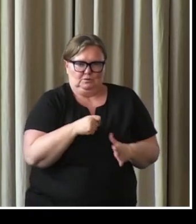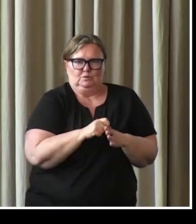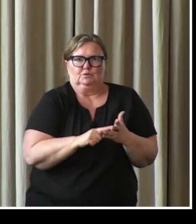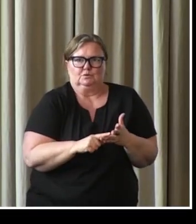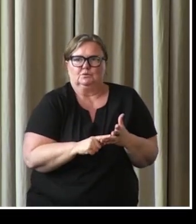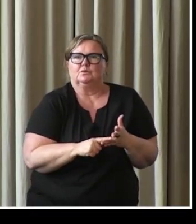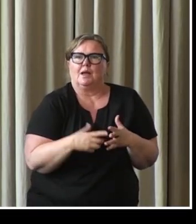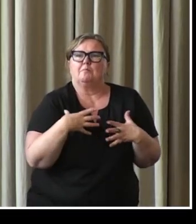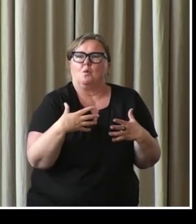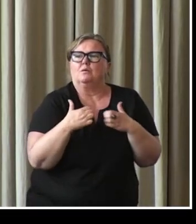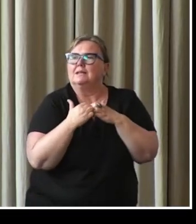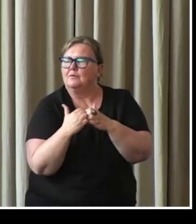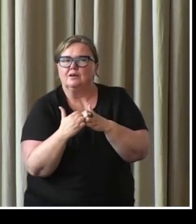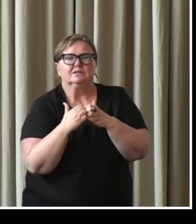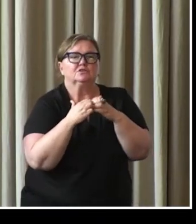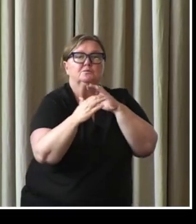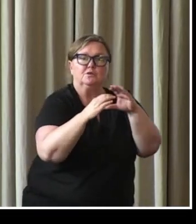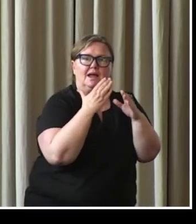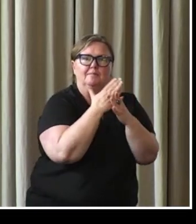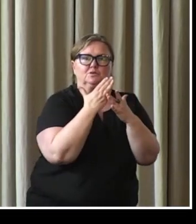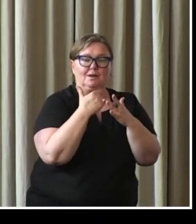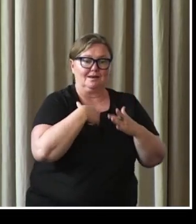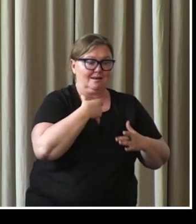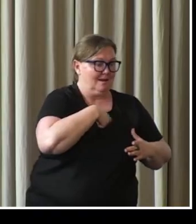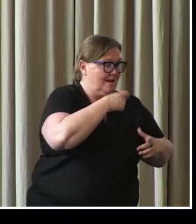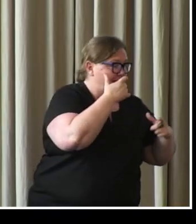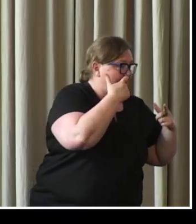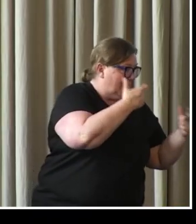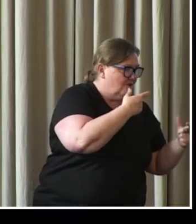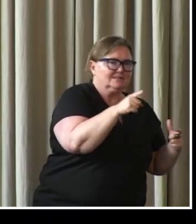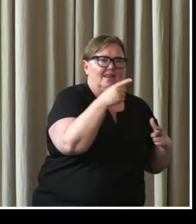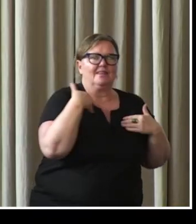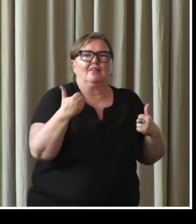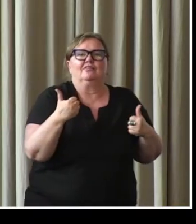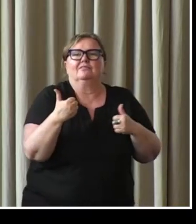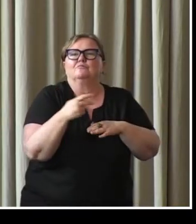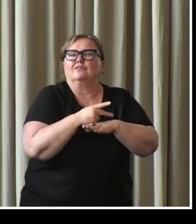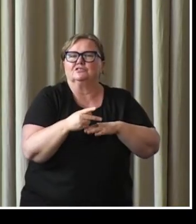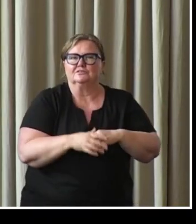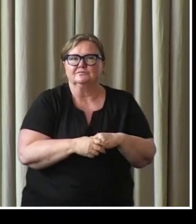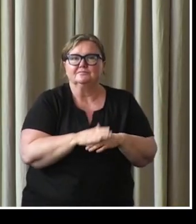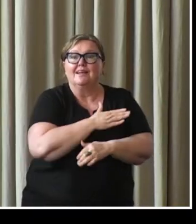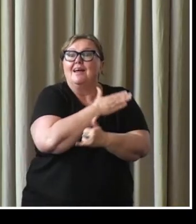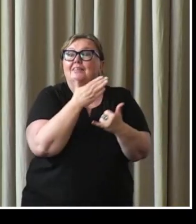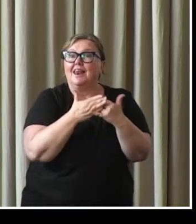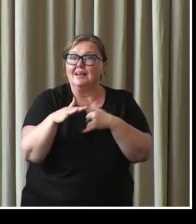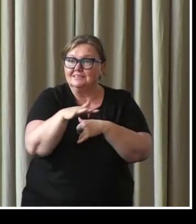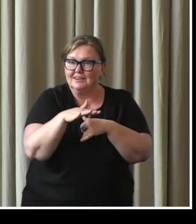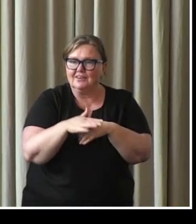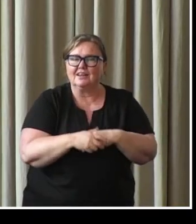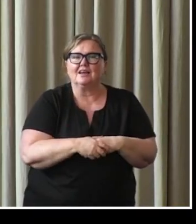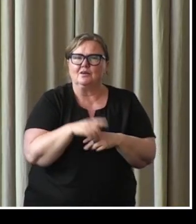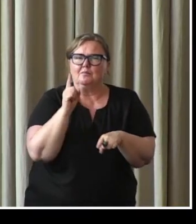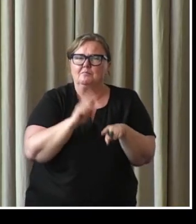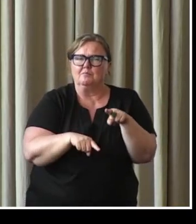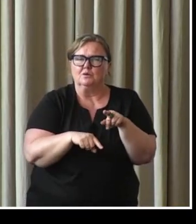and greater collaboration and communication between carers and health professionals. And the final area that came up